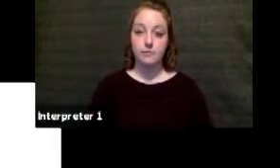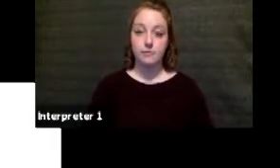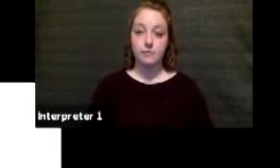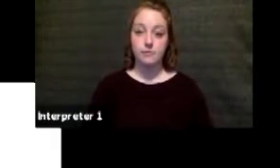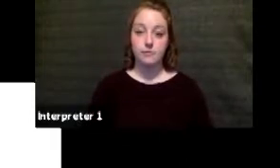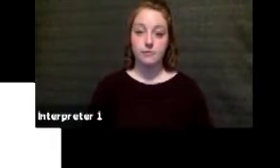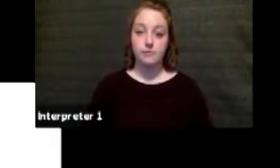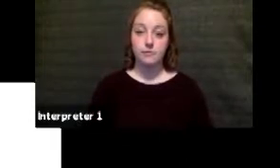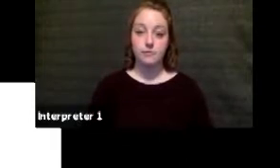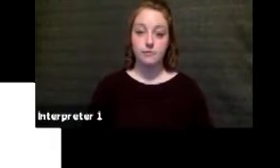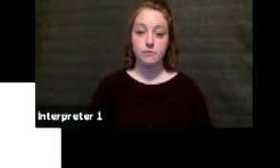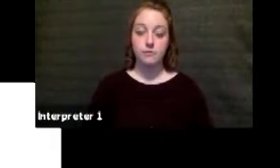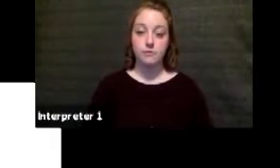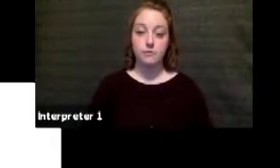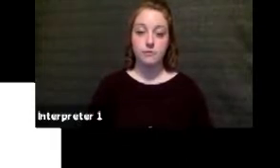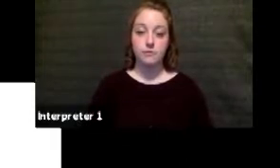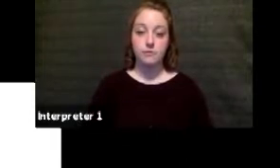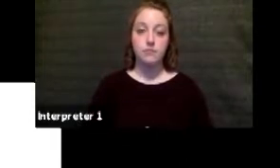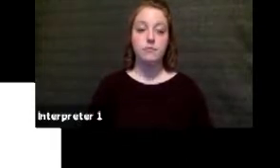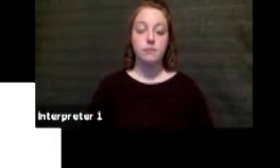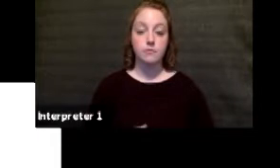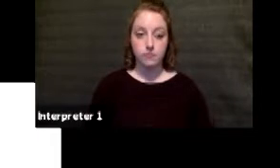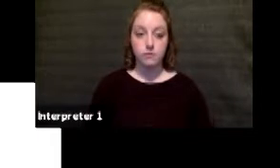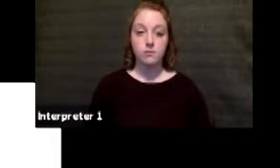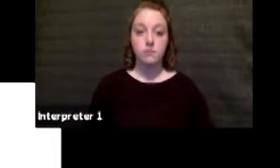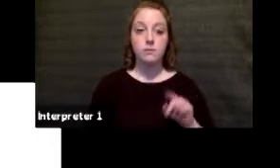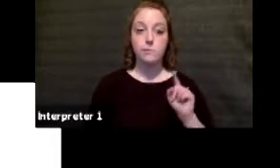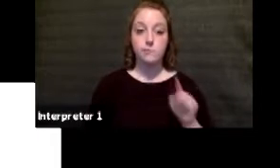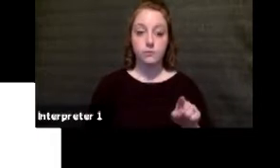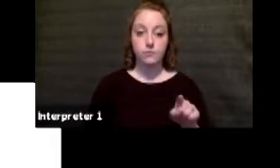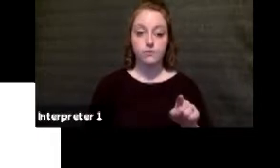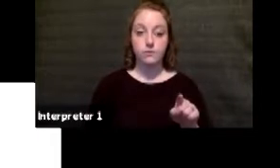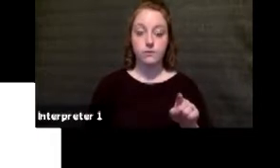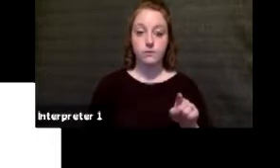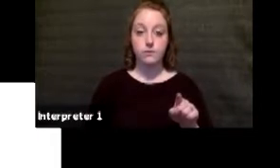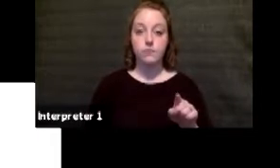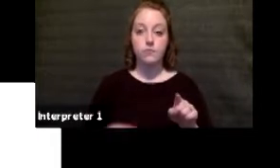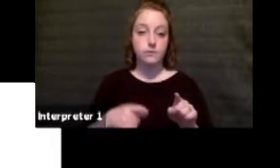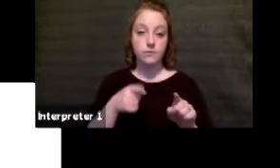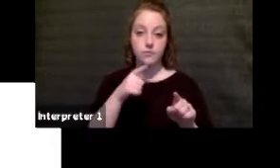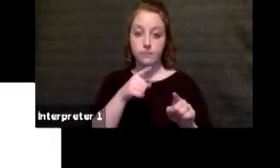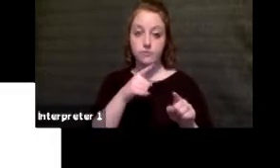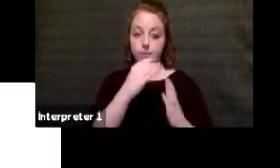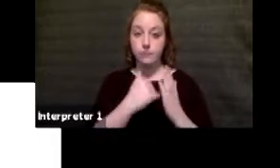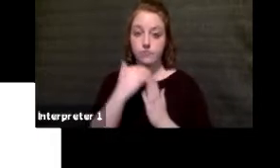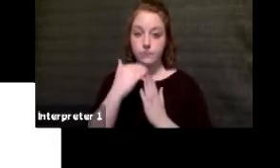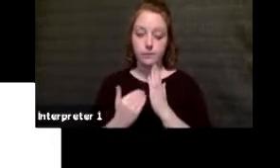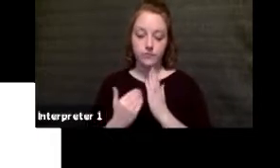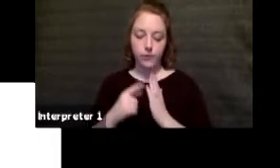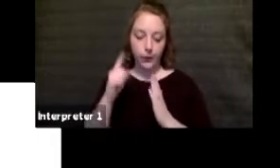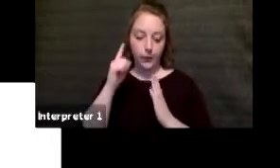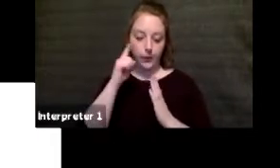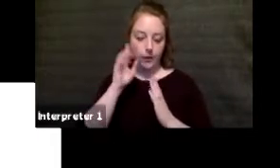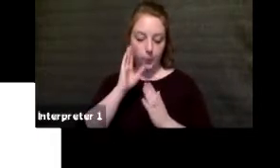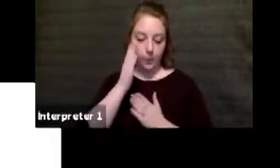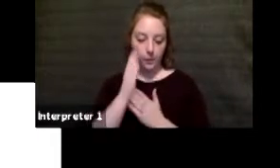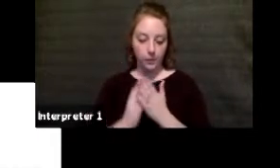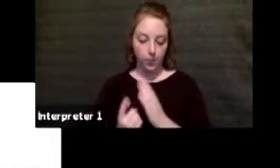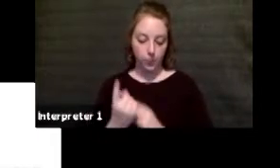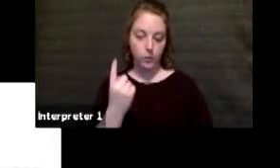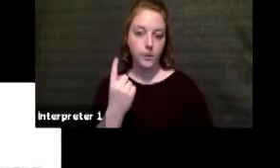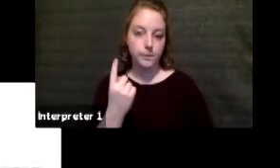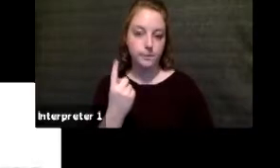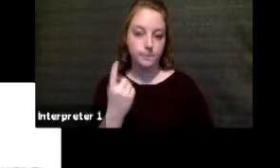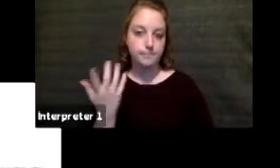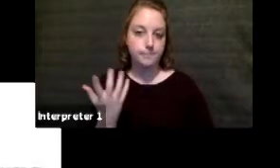vision for the facility master plan, it brings the question, what might be a phase one here as we move forward? And that phase one,